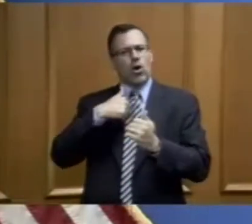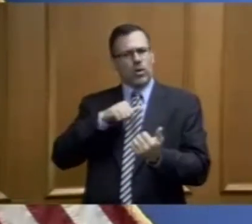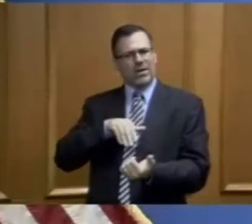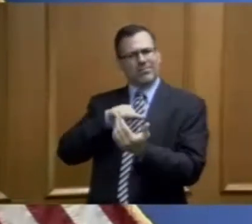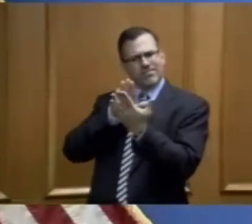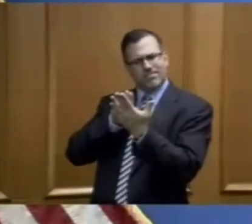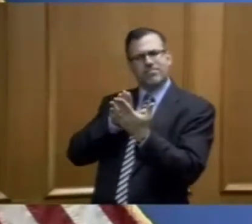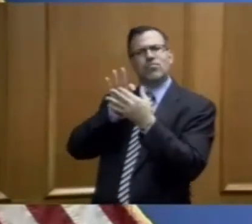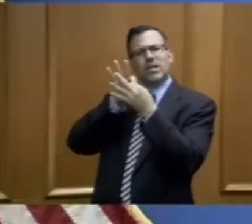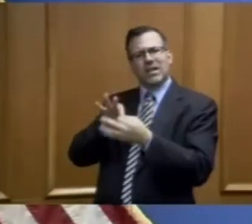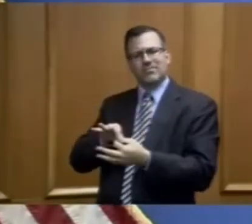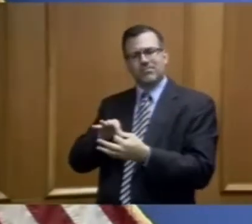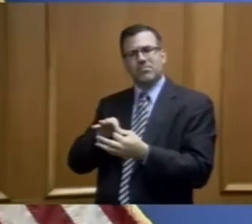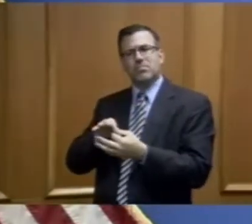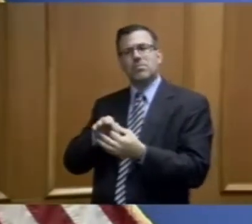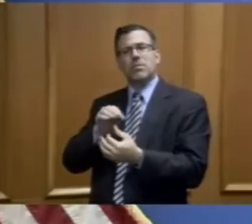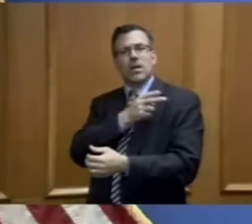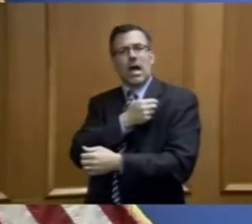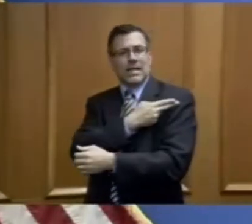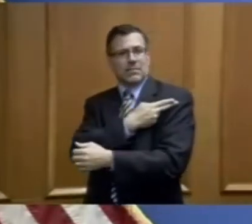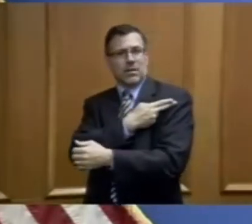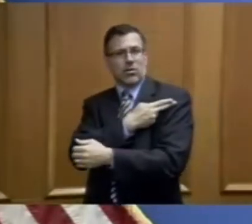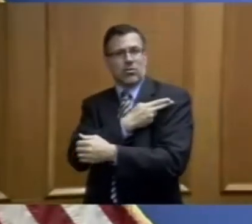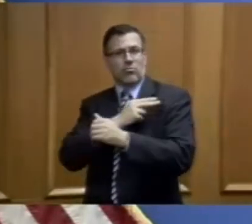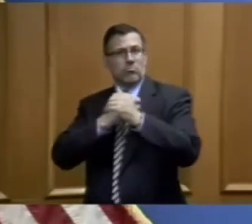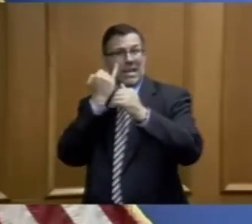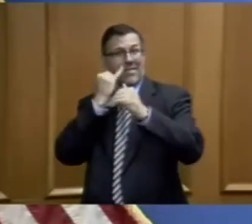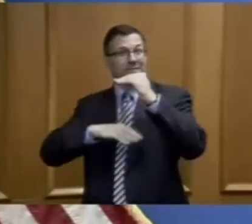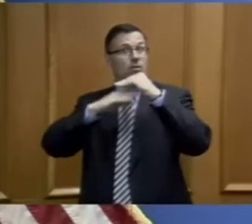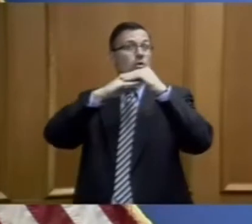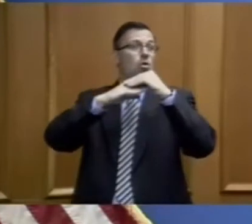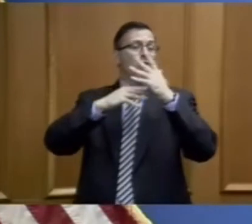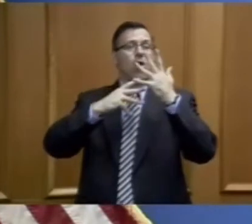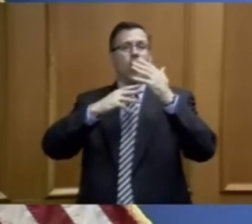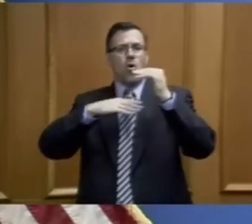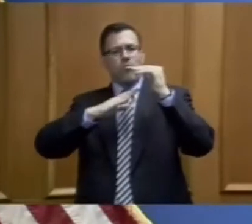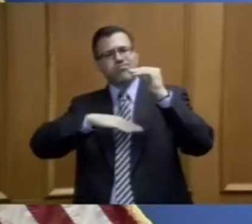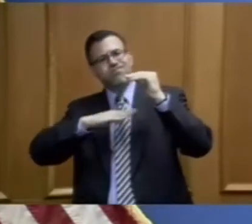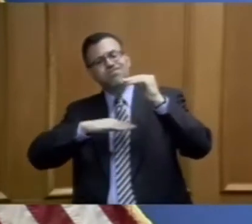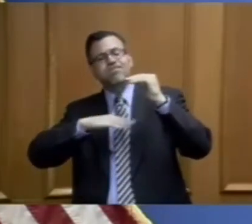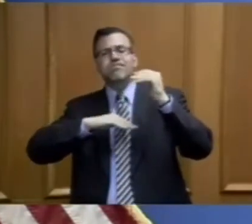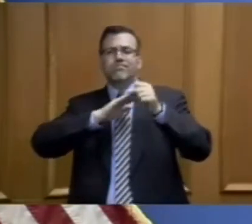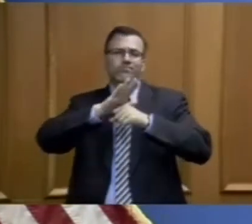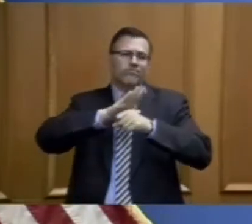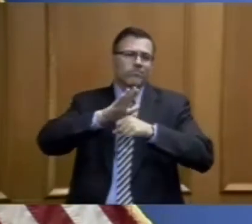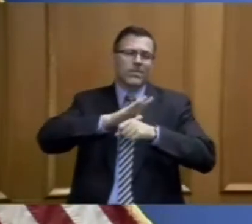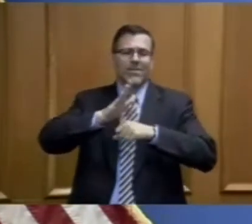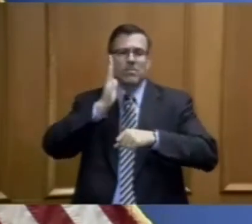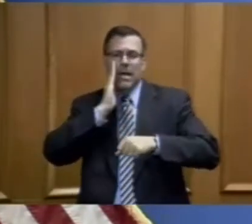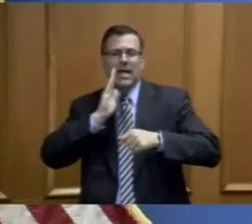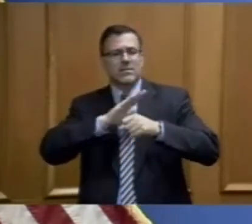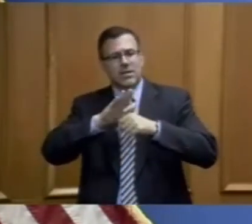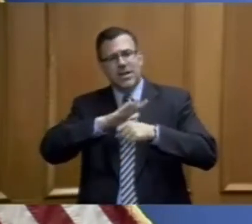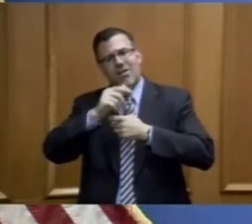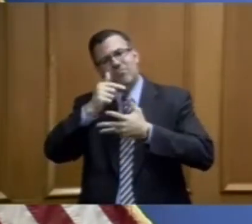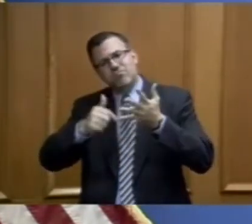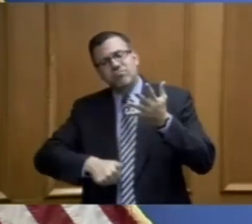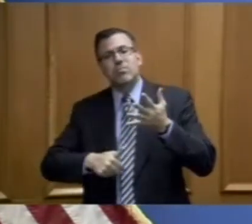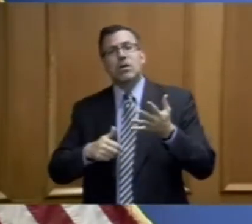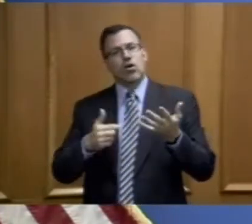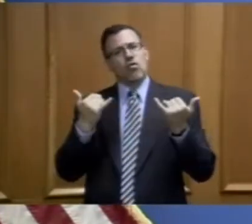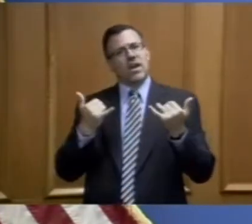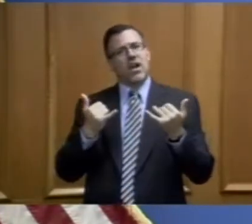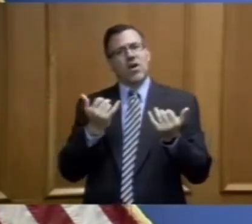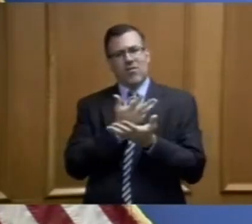our hospital capacity and our healthcare capacity, our personal protective equipment capacity. All of those things are in a very strong position